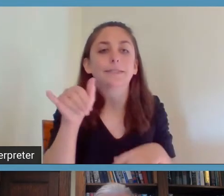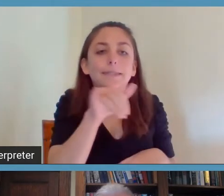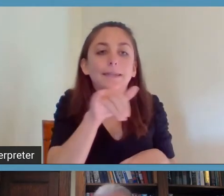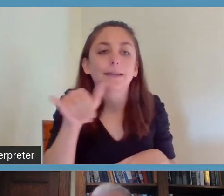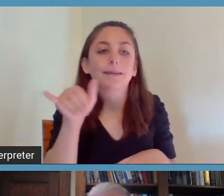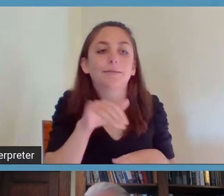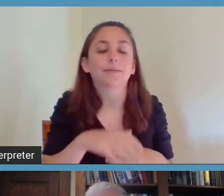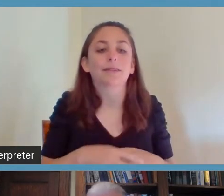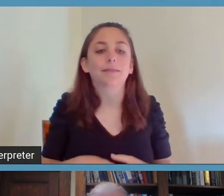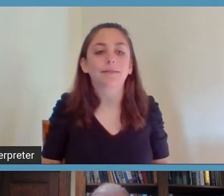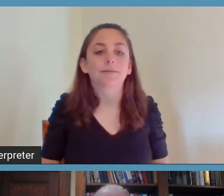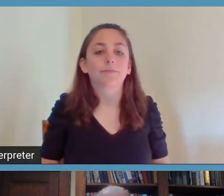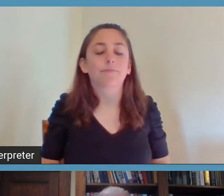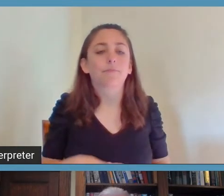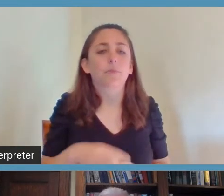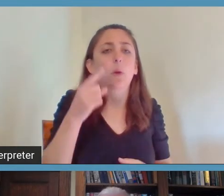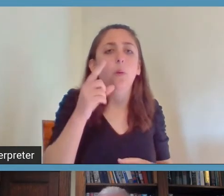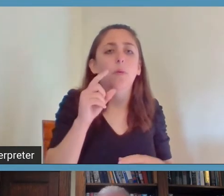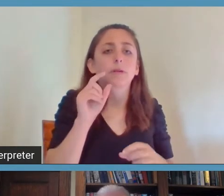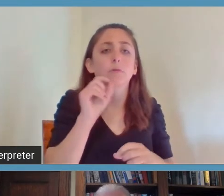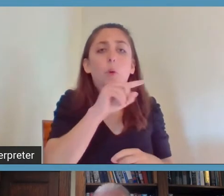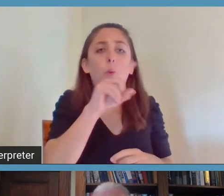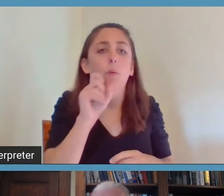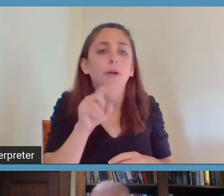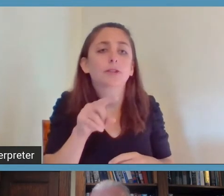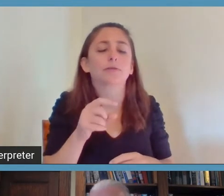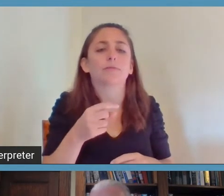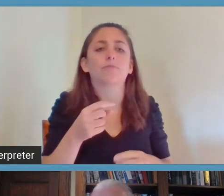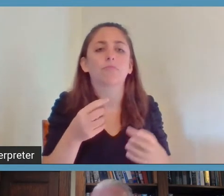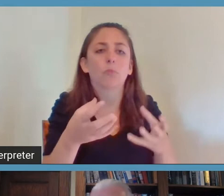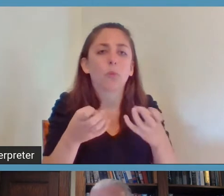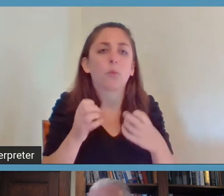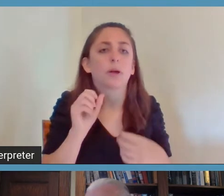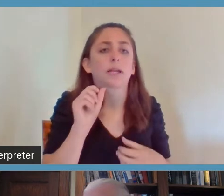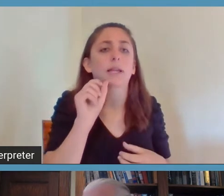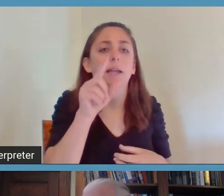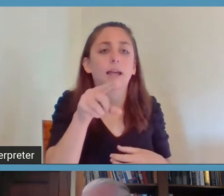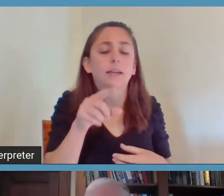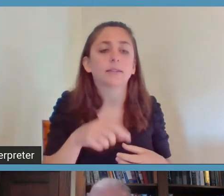instructive. All right, one question I really do have to ask is sort of part of the